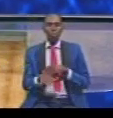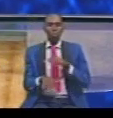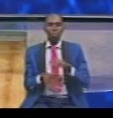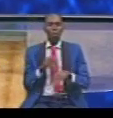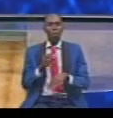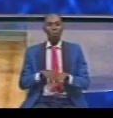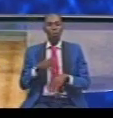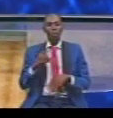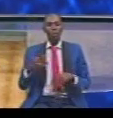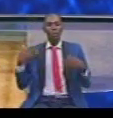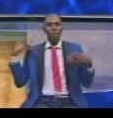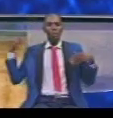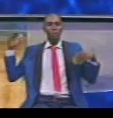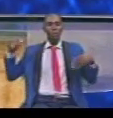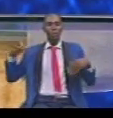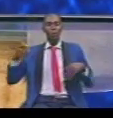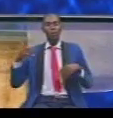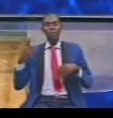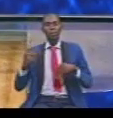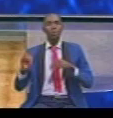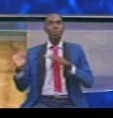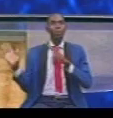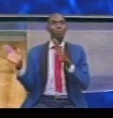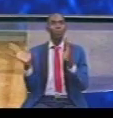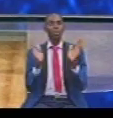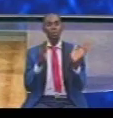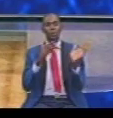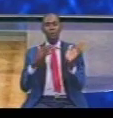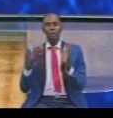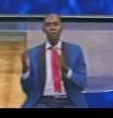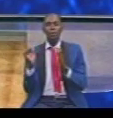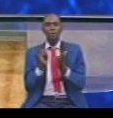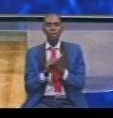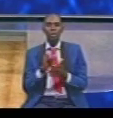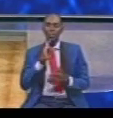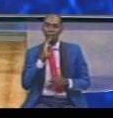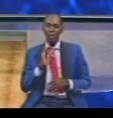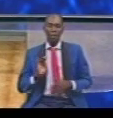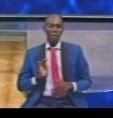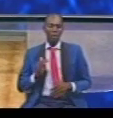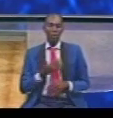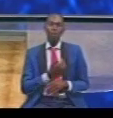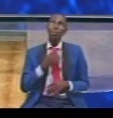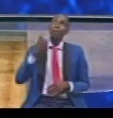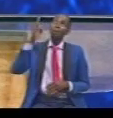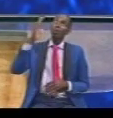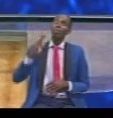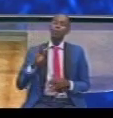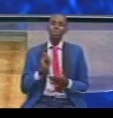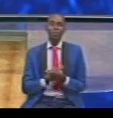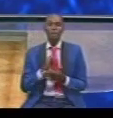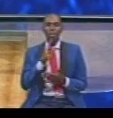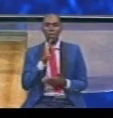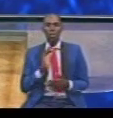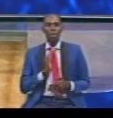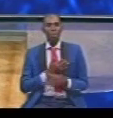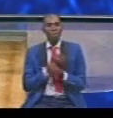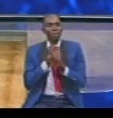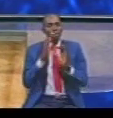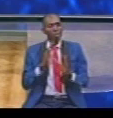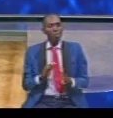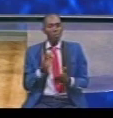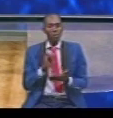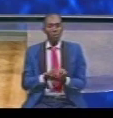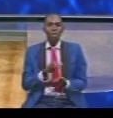upon the wings of the wind? That's our God. That's our Savior. That's our